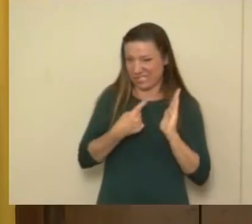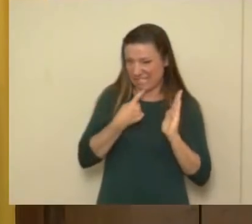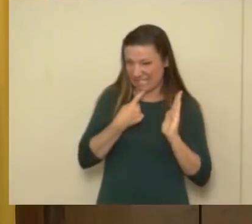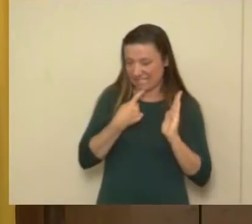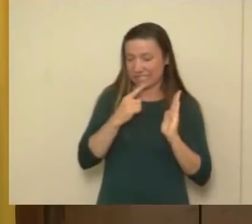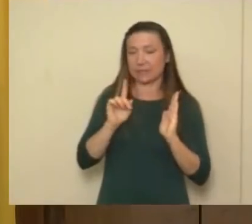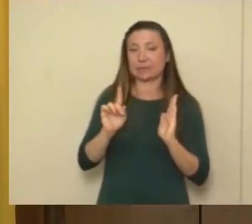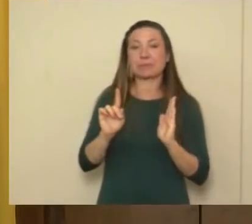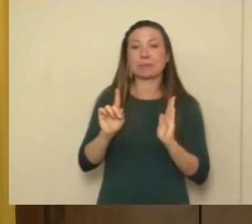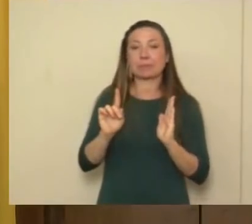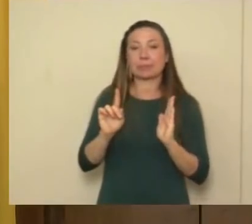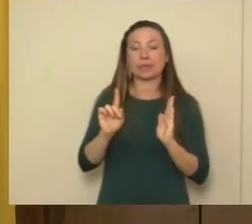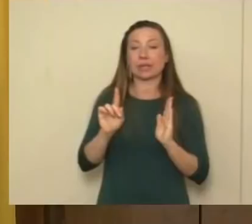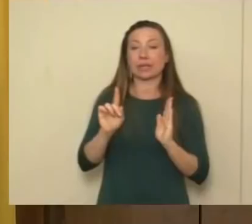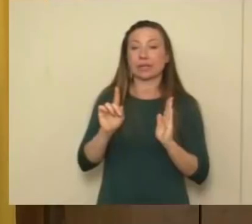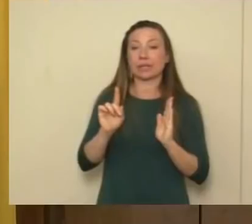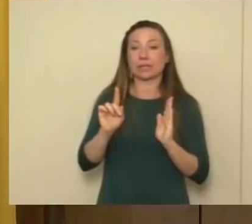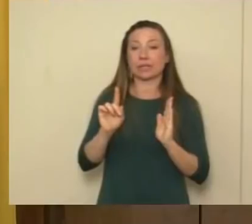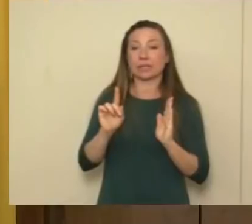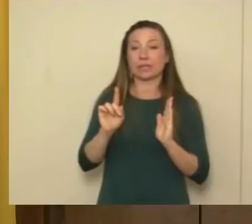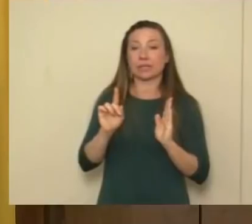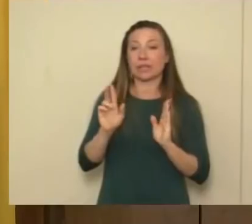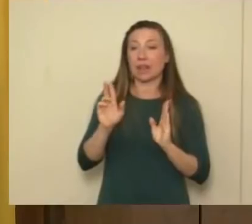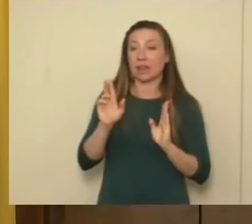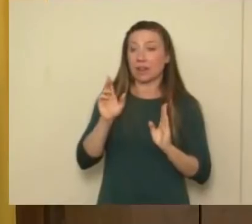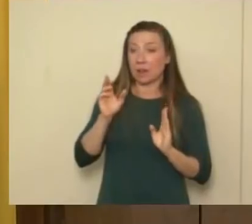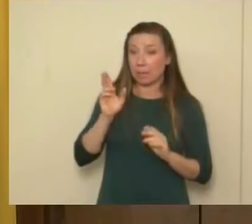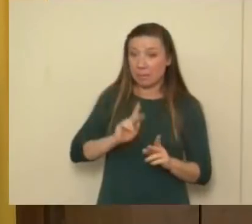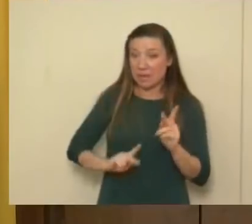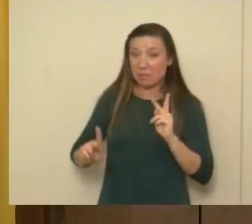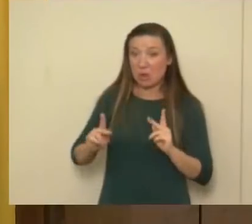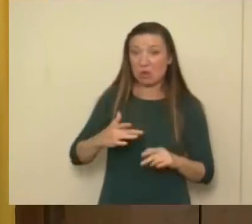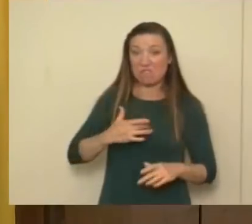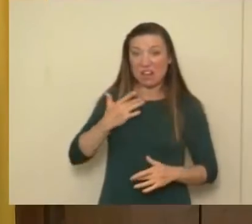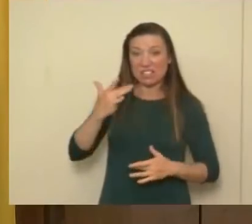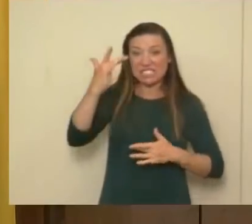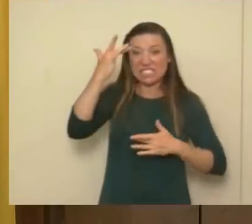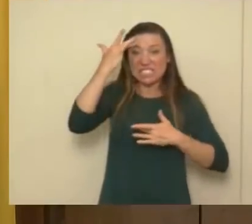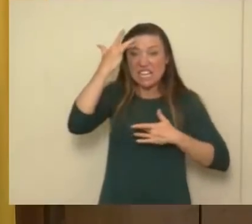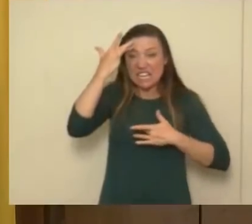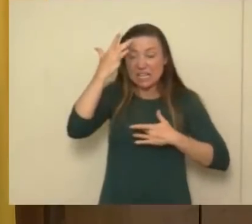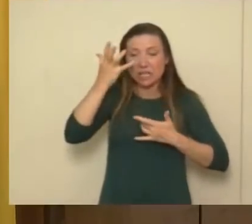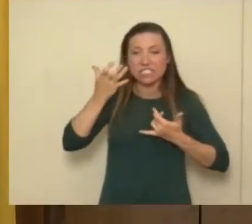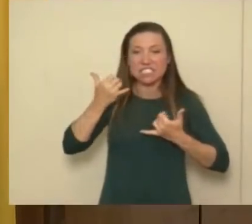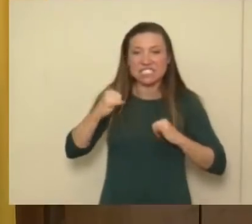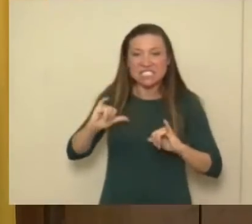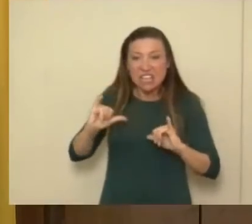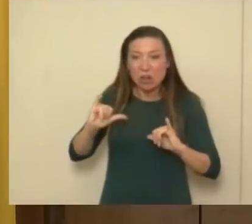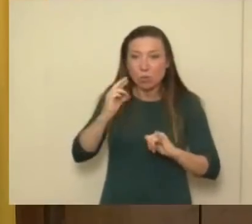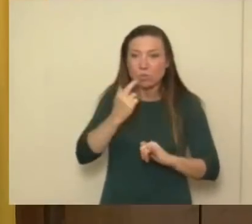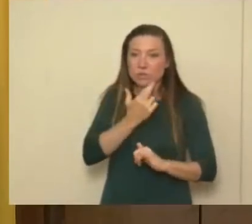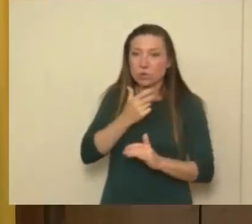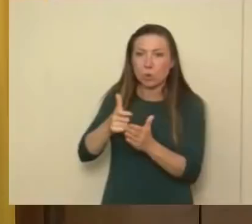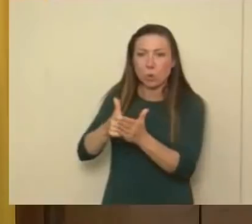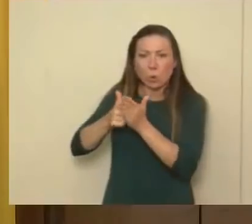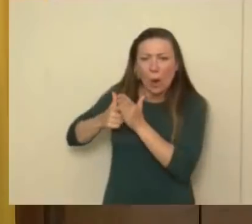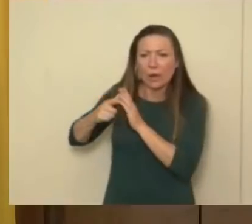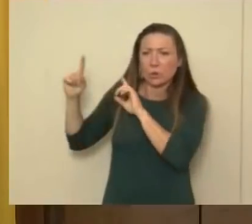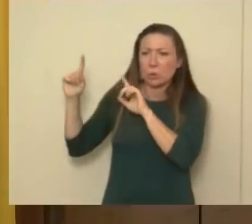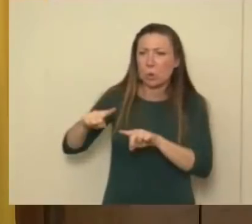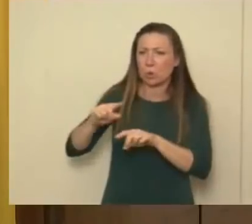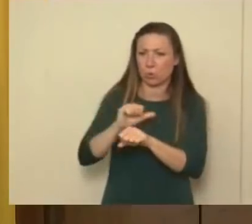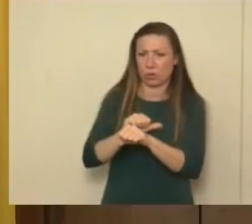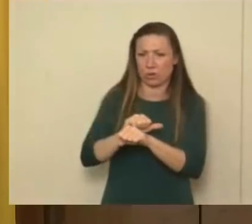that individuals who felt sick were required to go to work. So first of all, that is bad practice in